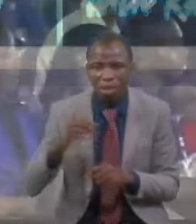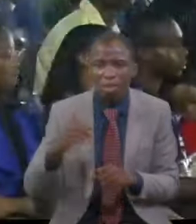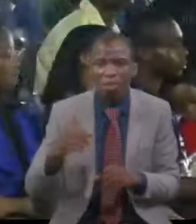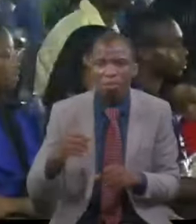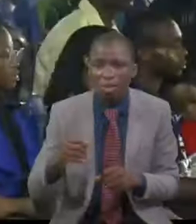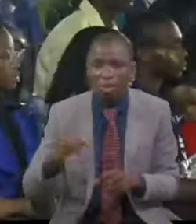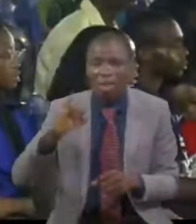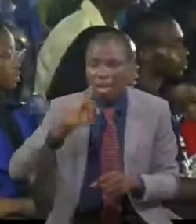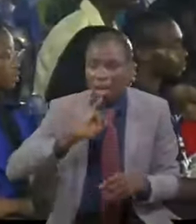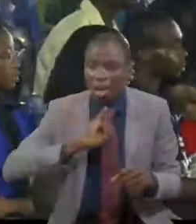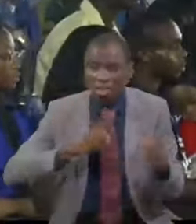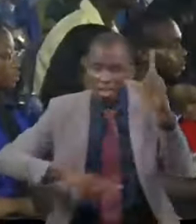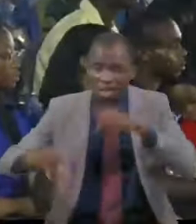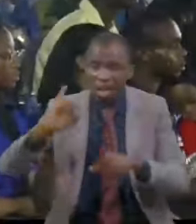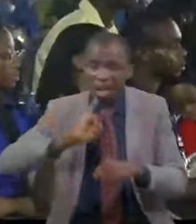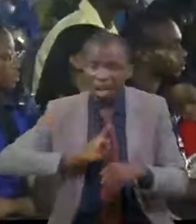receive.